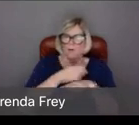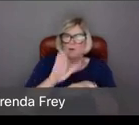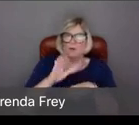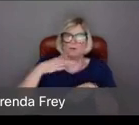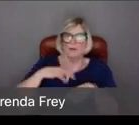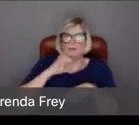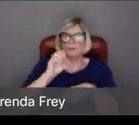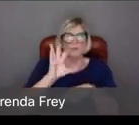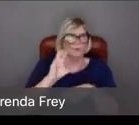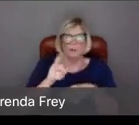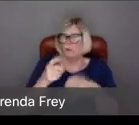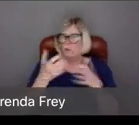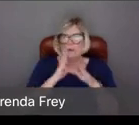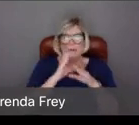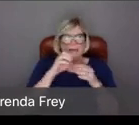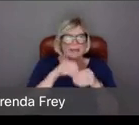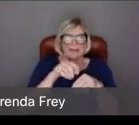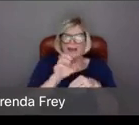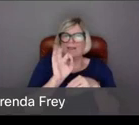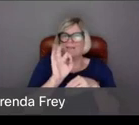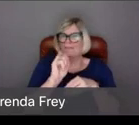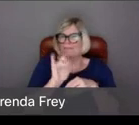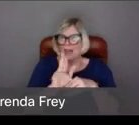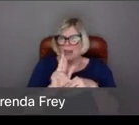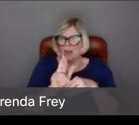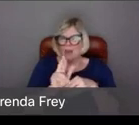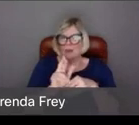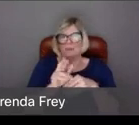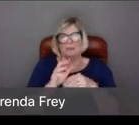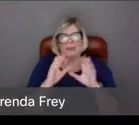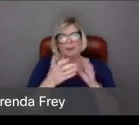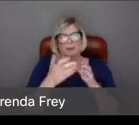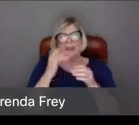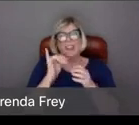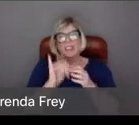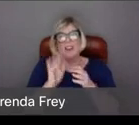want to be. We don't want to be in the fair and lower, because that's going to cause you to, again, get those